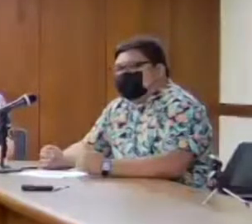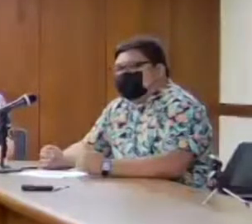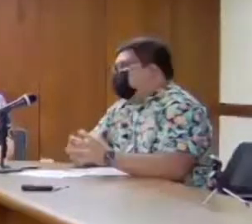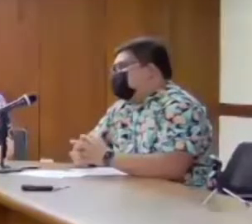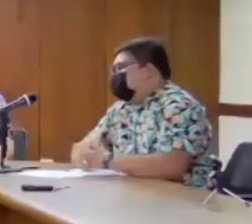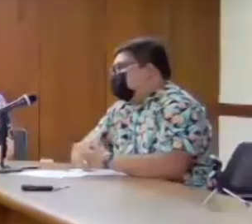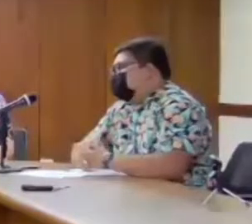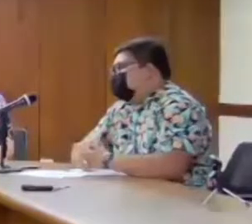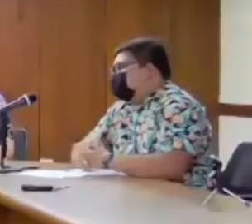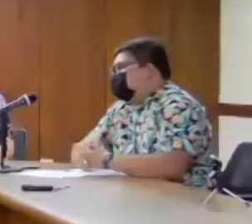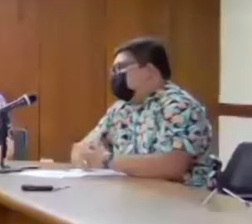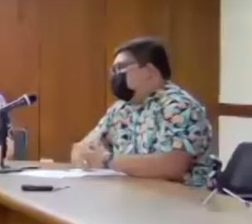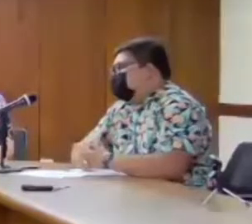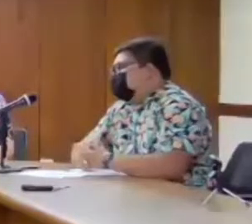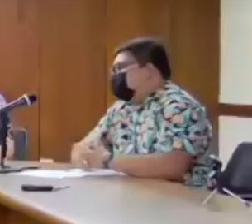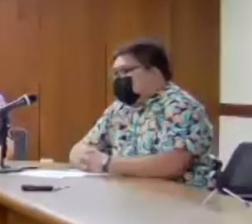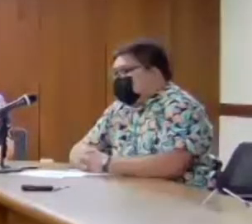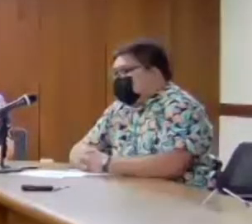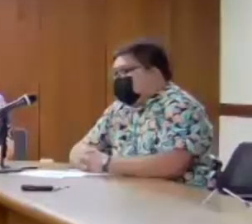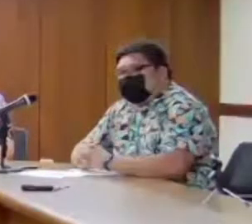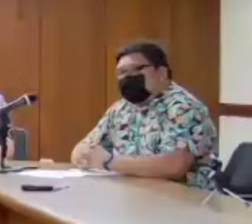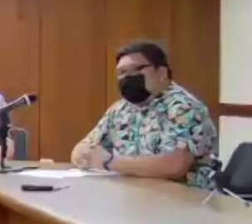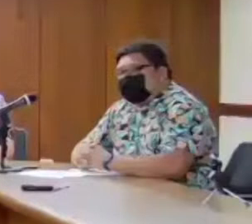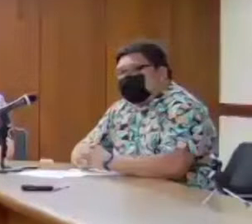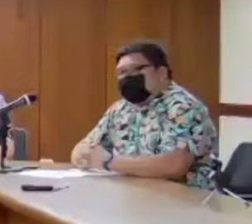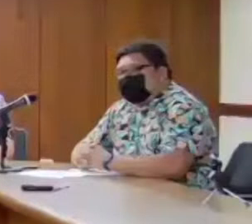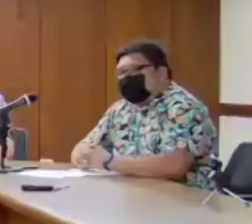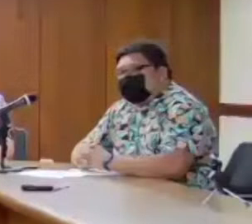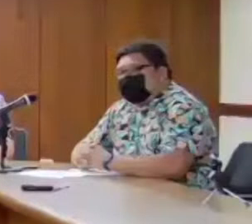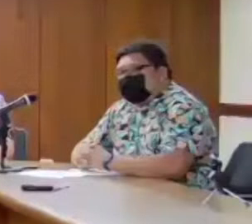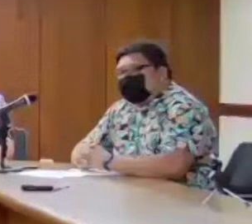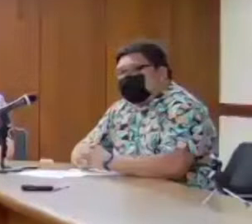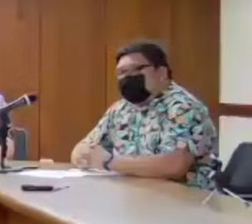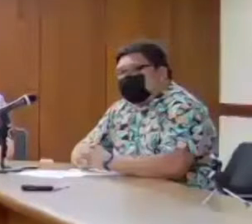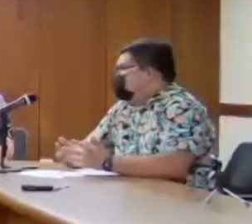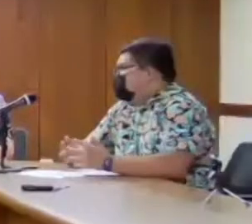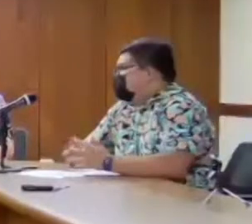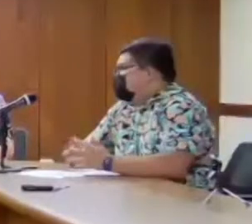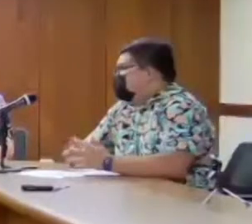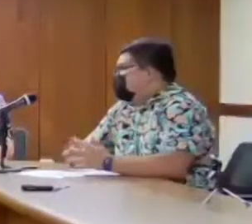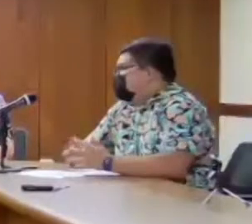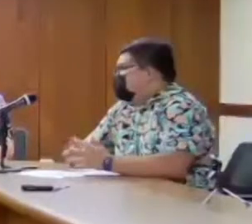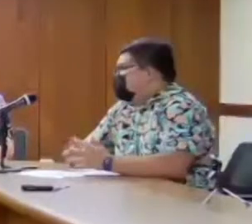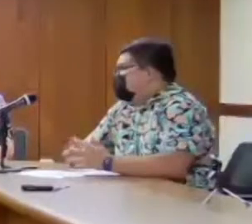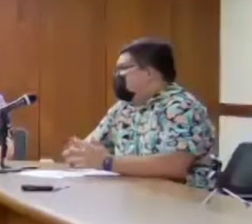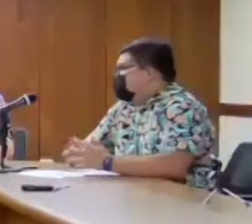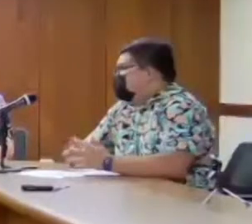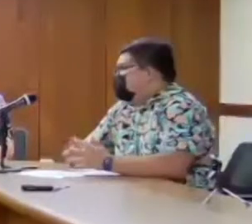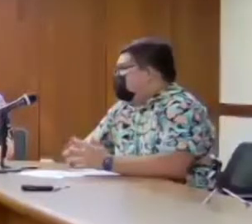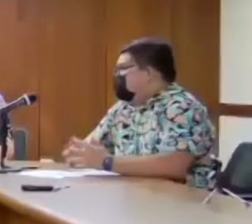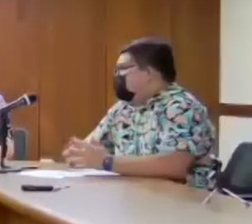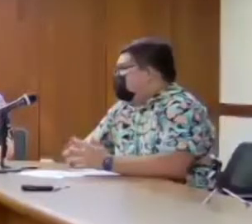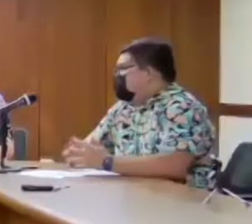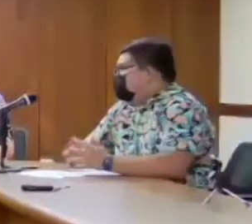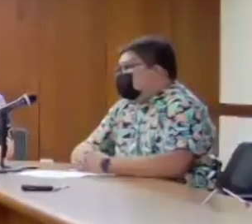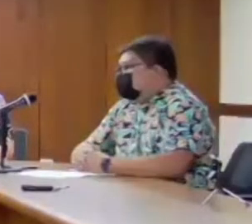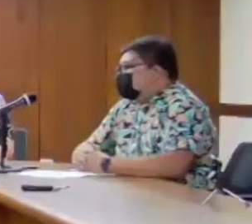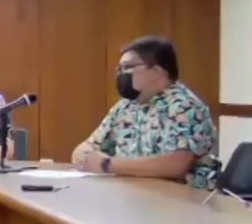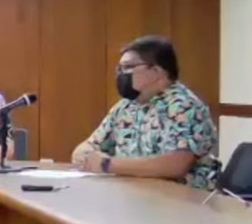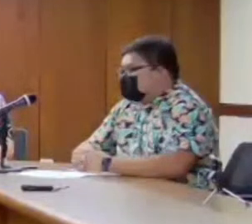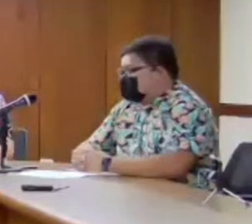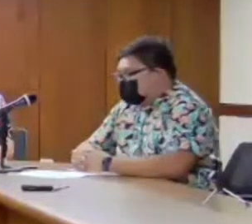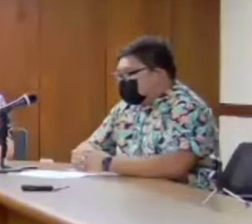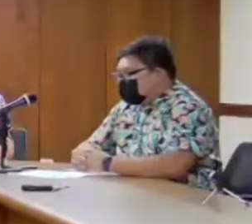testing at 3,500 tests per week, 10% of that, that's about 350 cases per week or 50 cases per day.